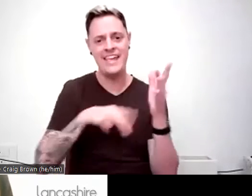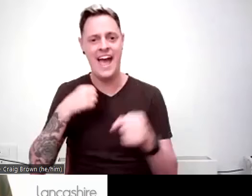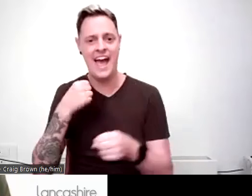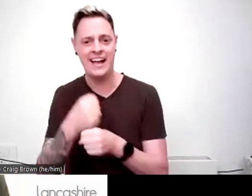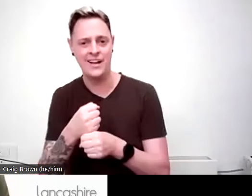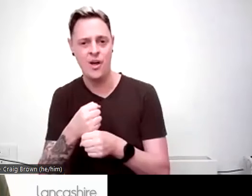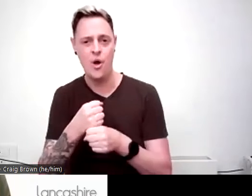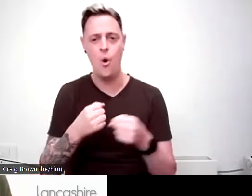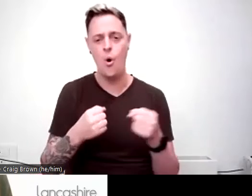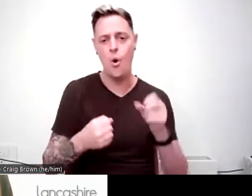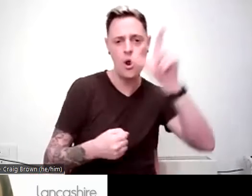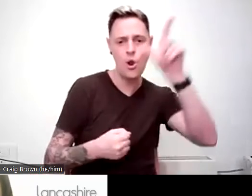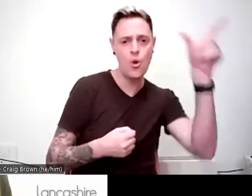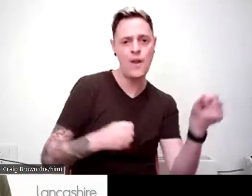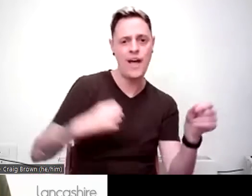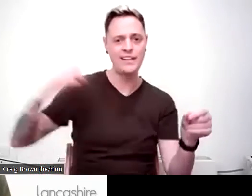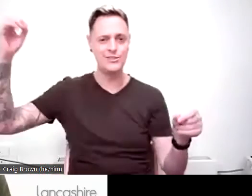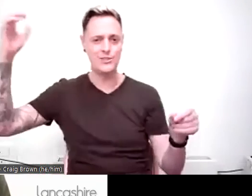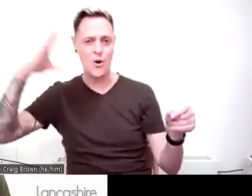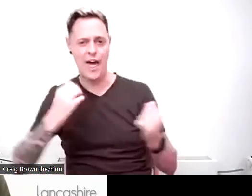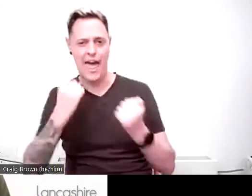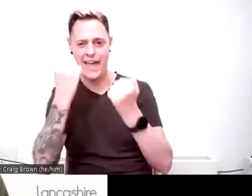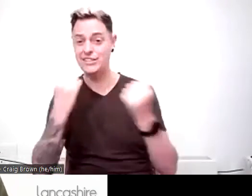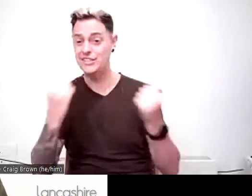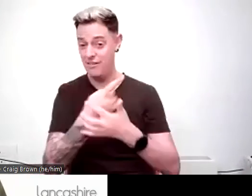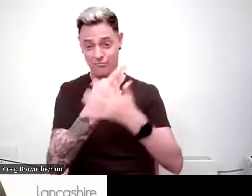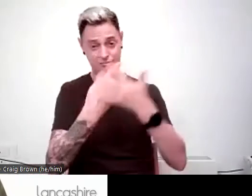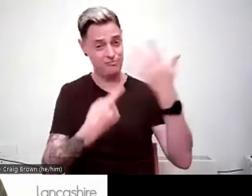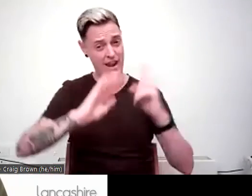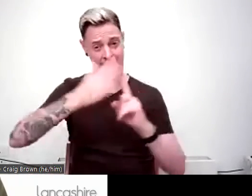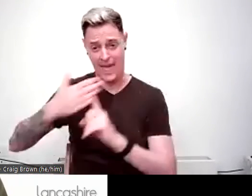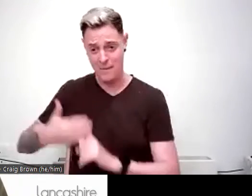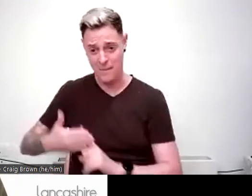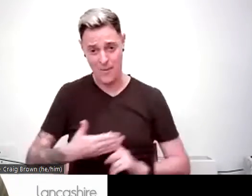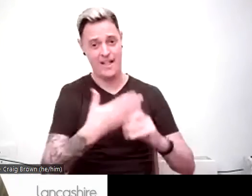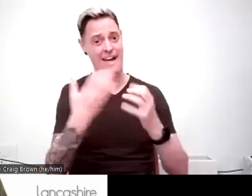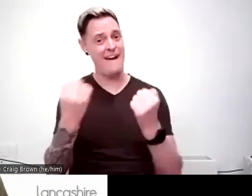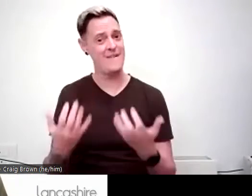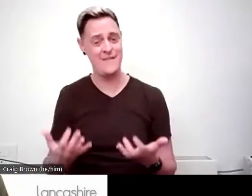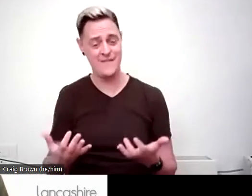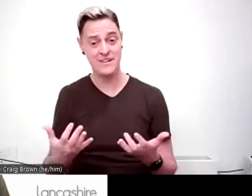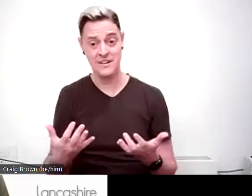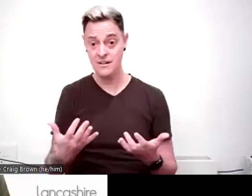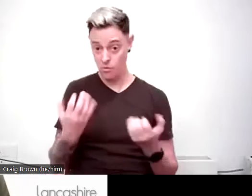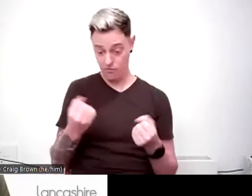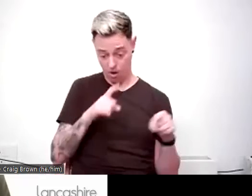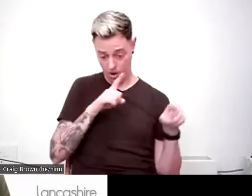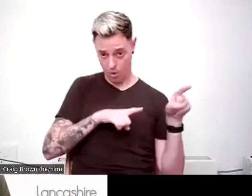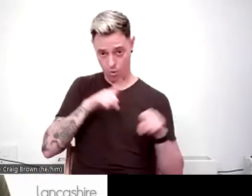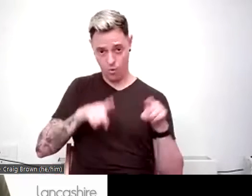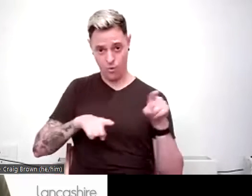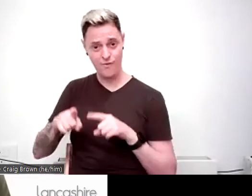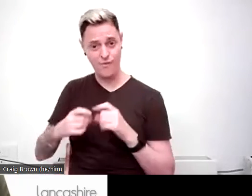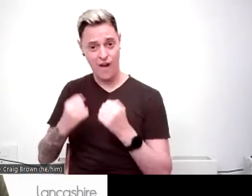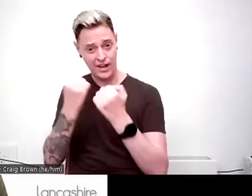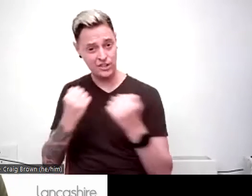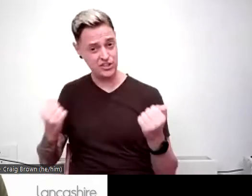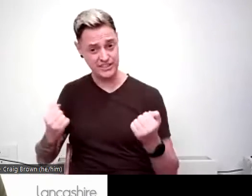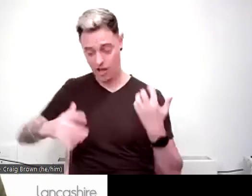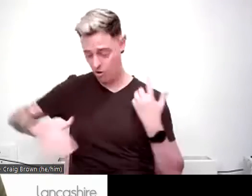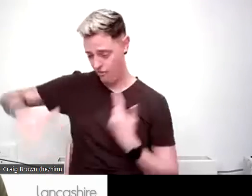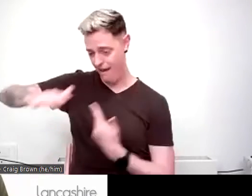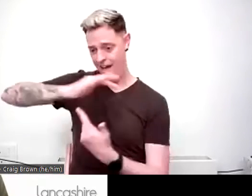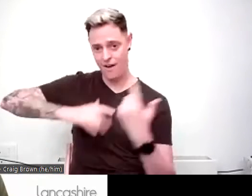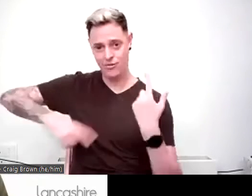solar energies, whether you want to call it this, it's and we have multiple energies around us, not just those ones. Right. But I feel